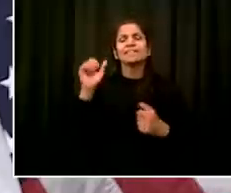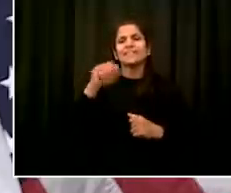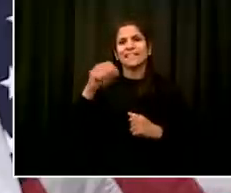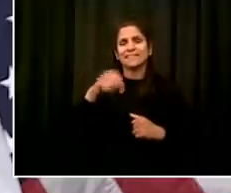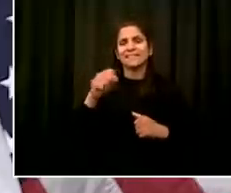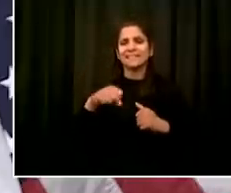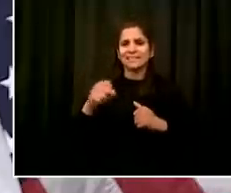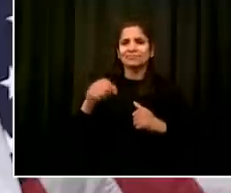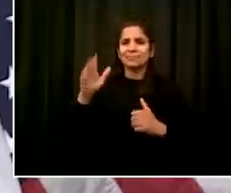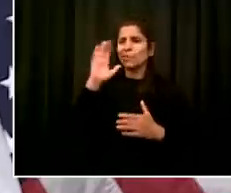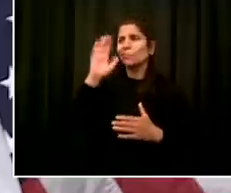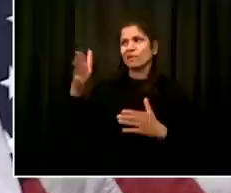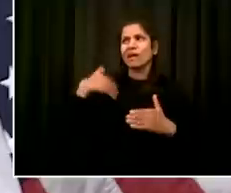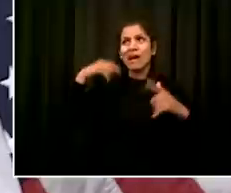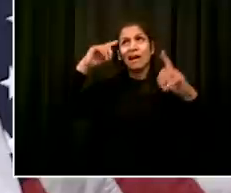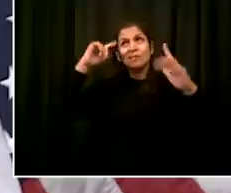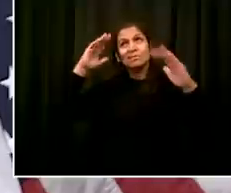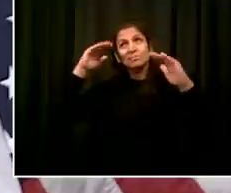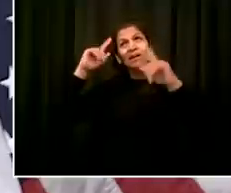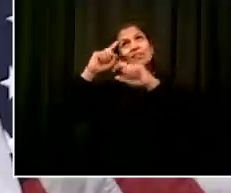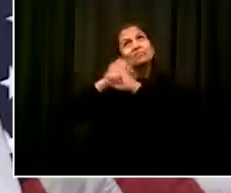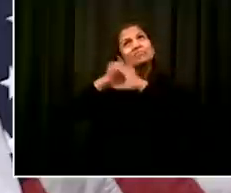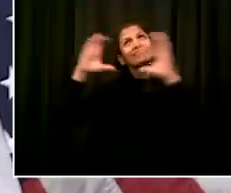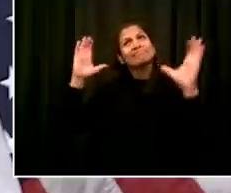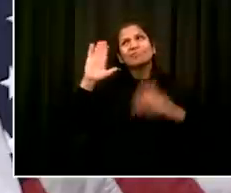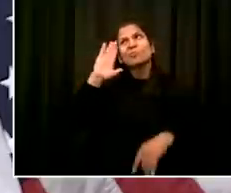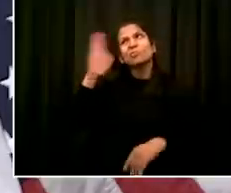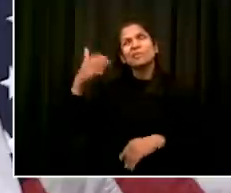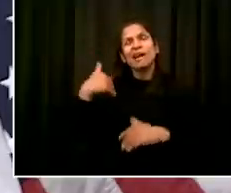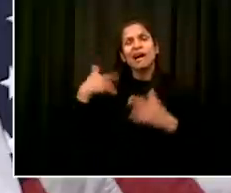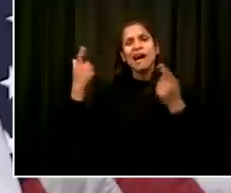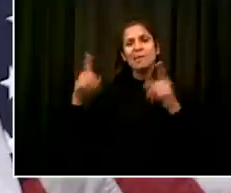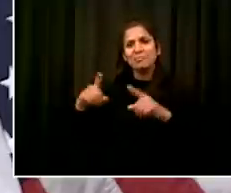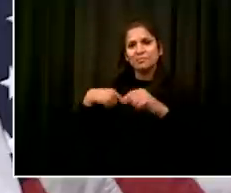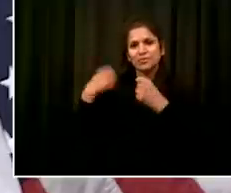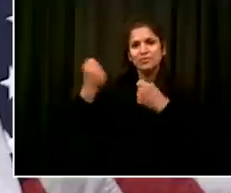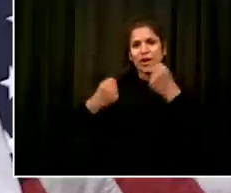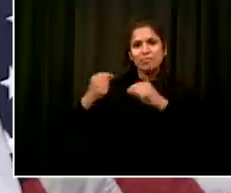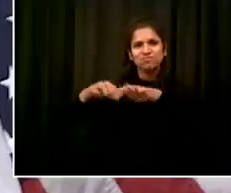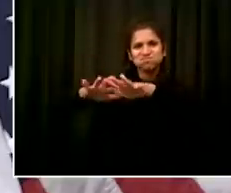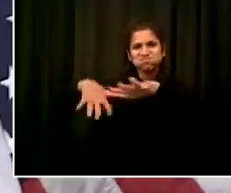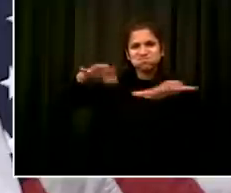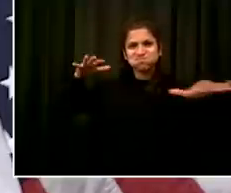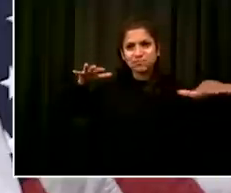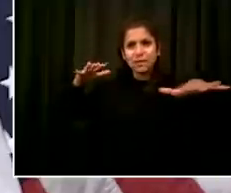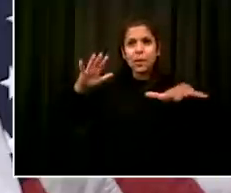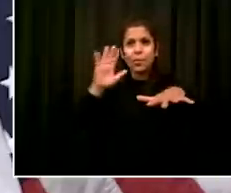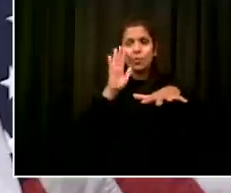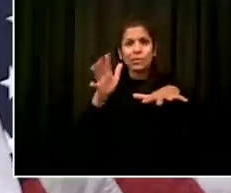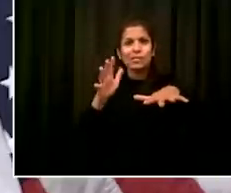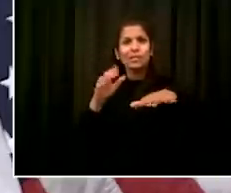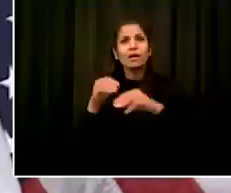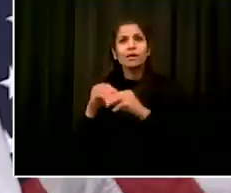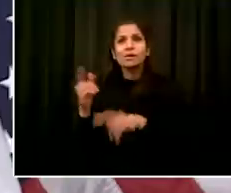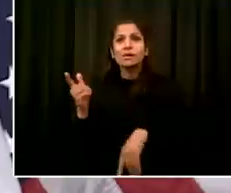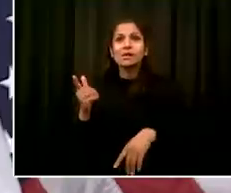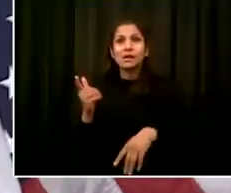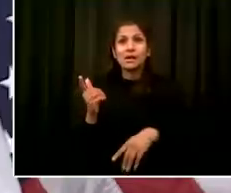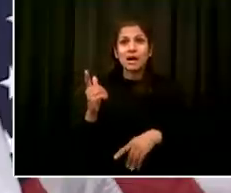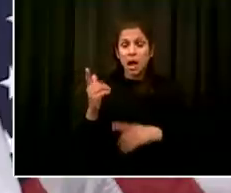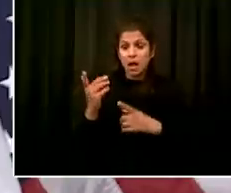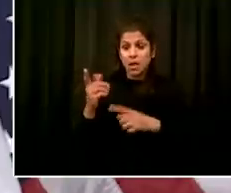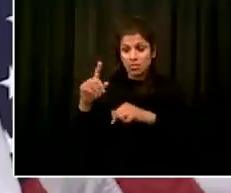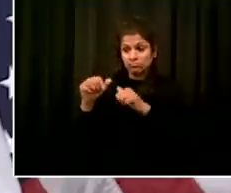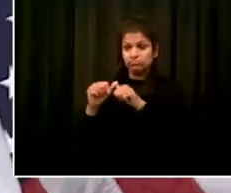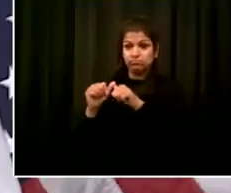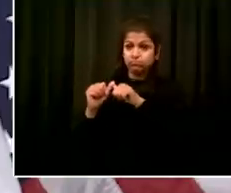period of time. As I said, that's not our future. That won't work for our future in terms of congestion, in terms of health, in